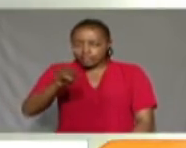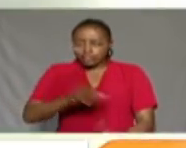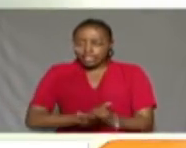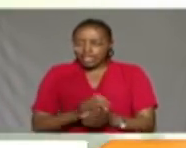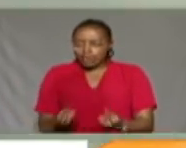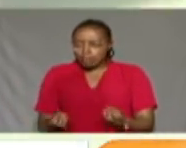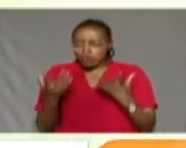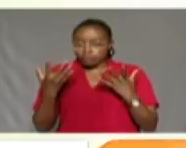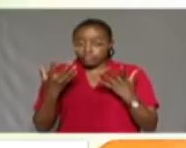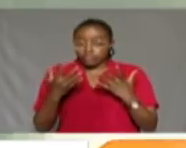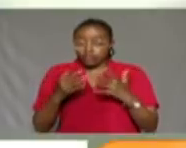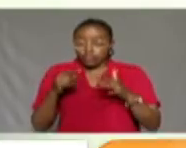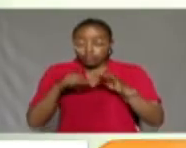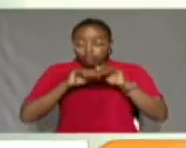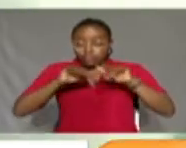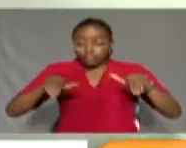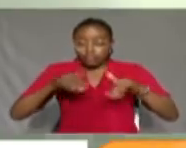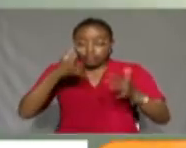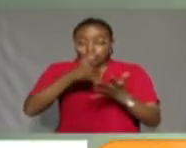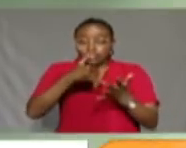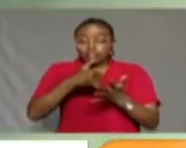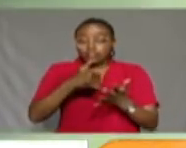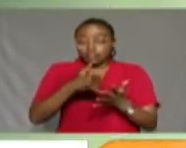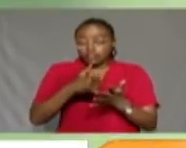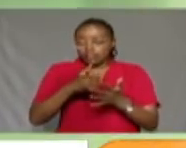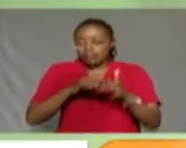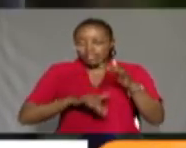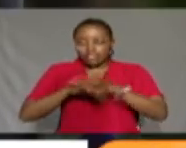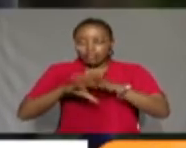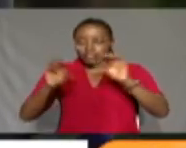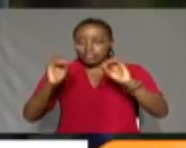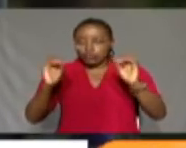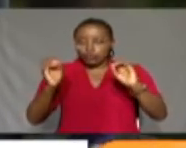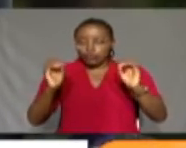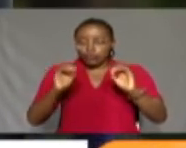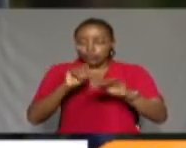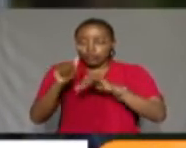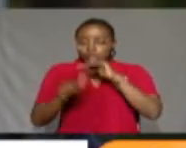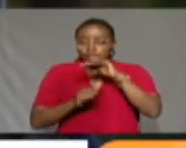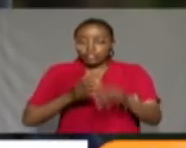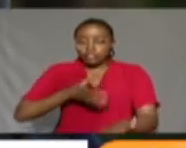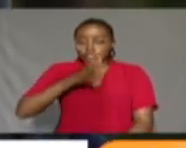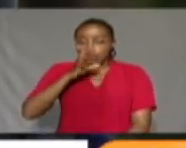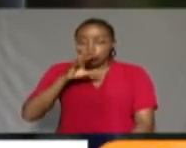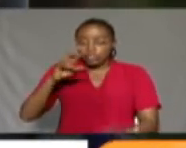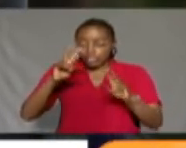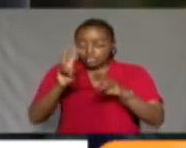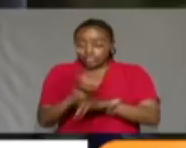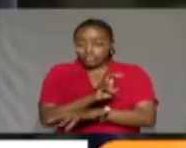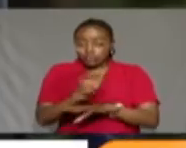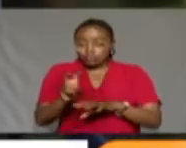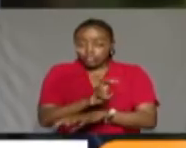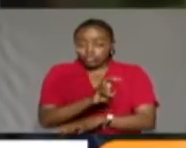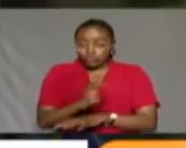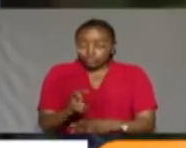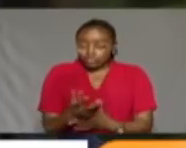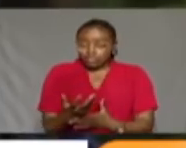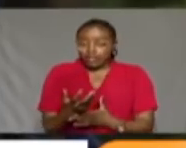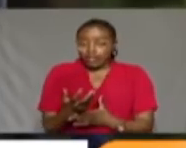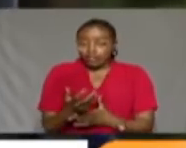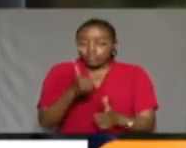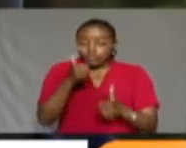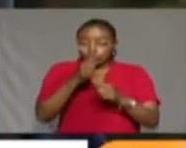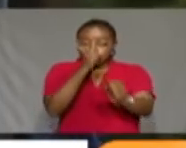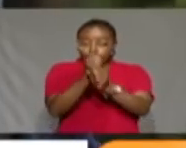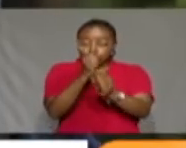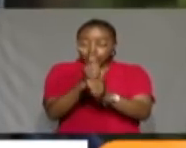the clearance diving unit include and not limited to underwater inspections, hull inspections. That's where we